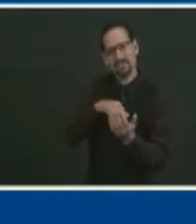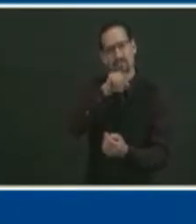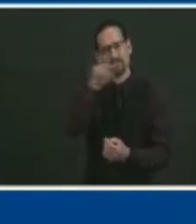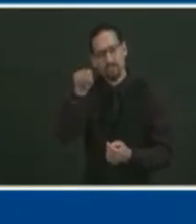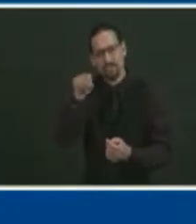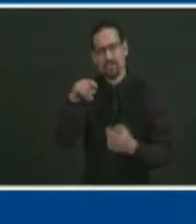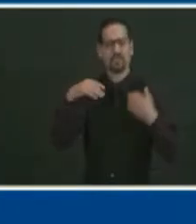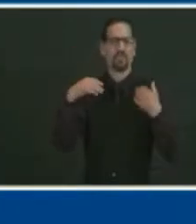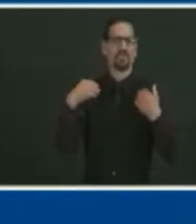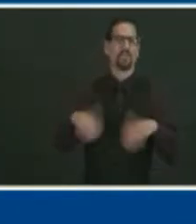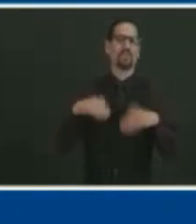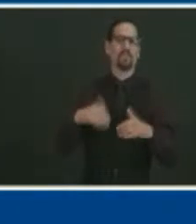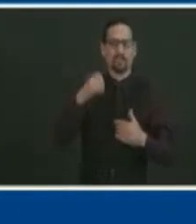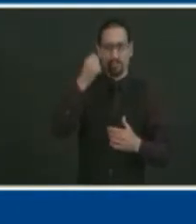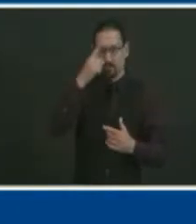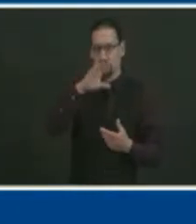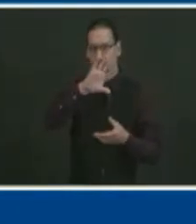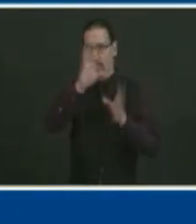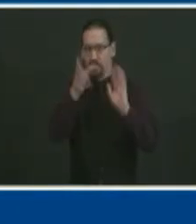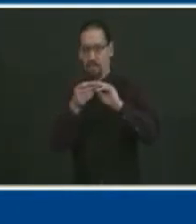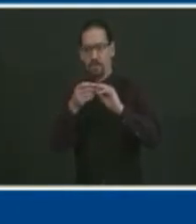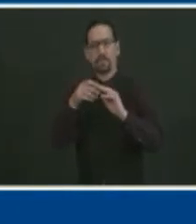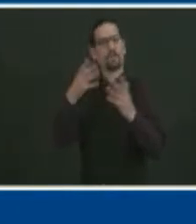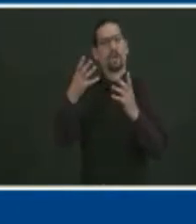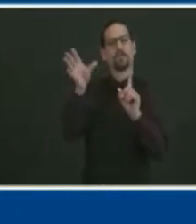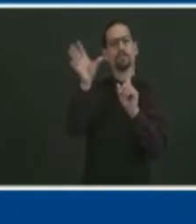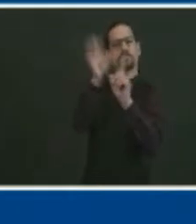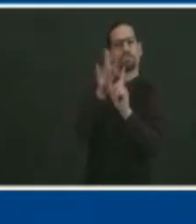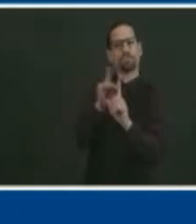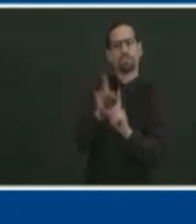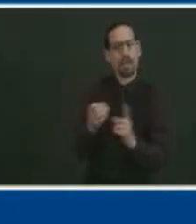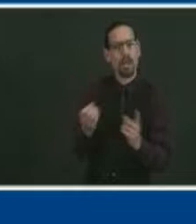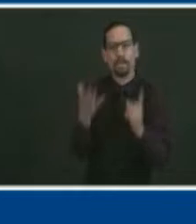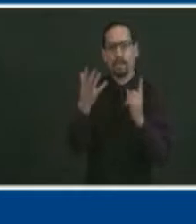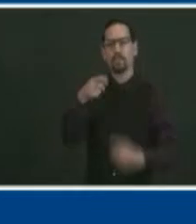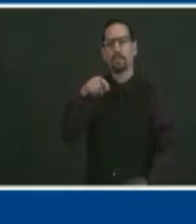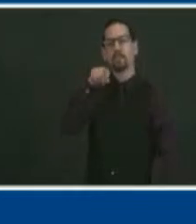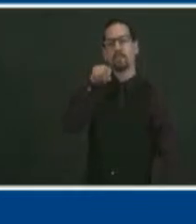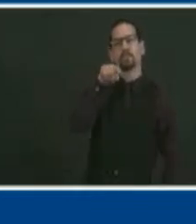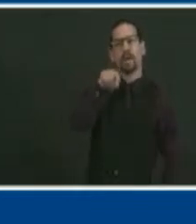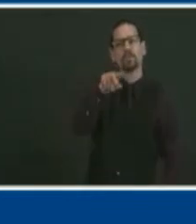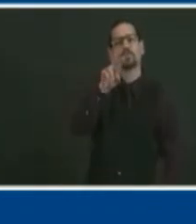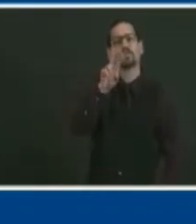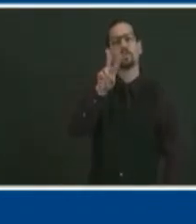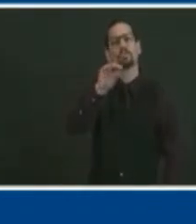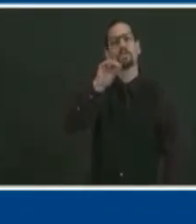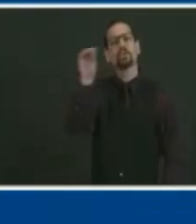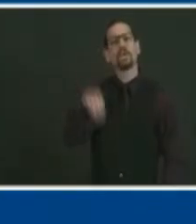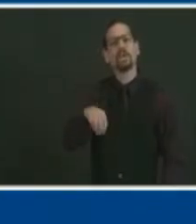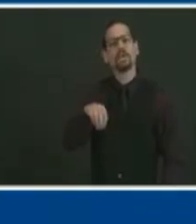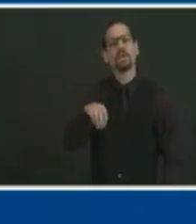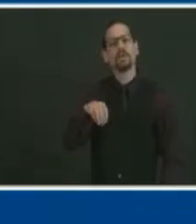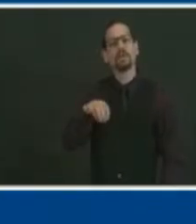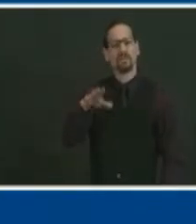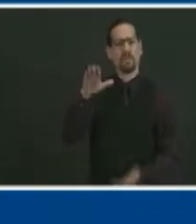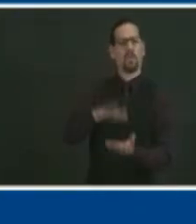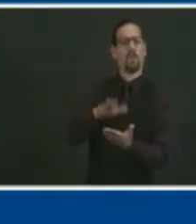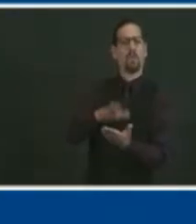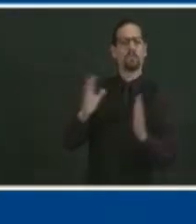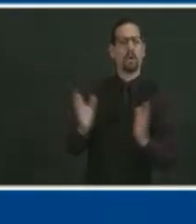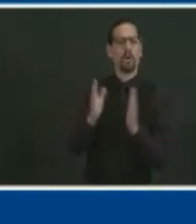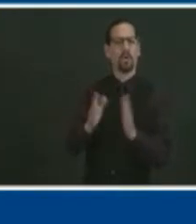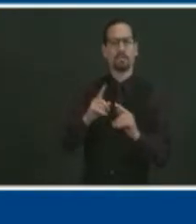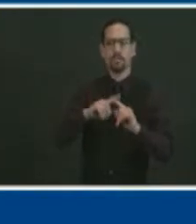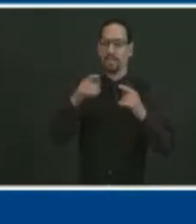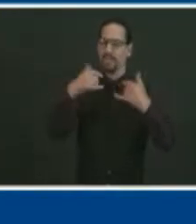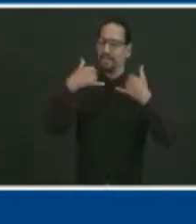about 4,000 people, and we had a positivity rate of 2.5%. So just as a reminder for everybody,